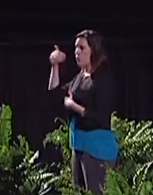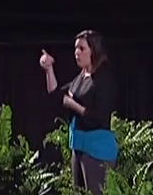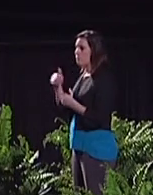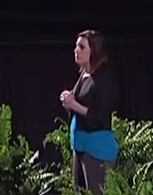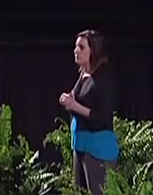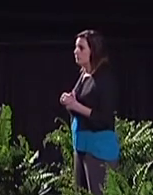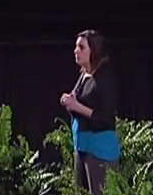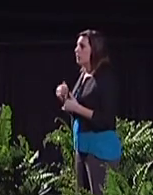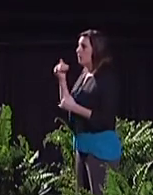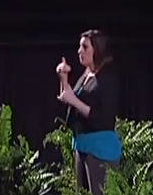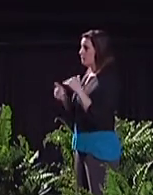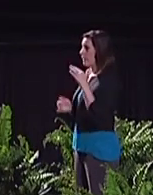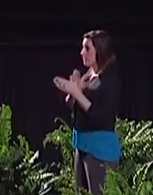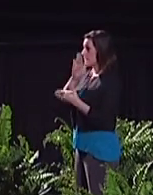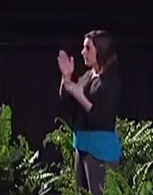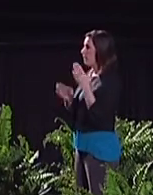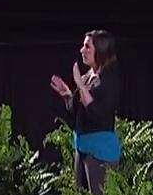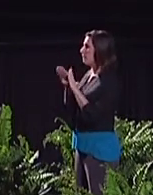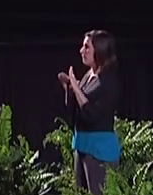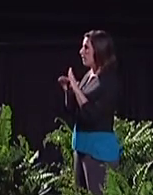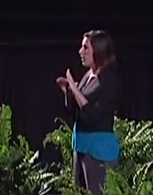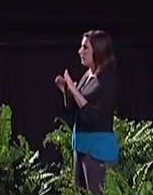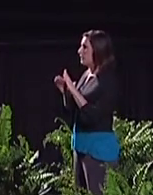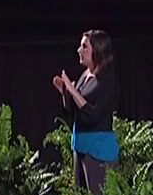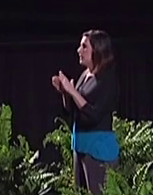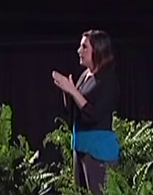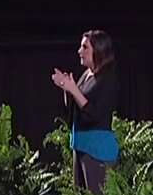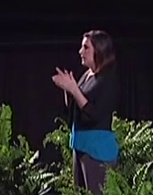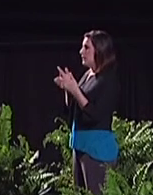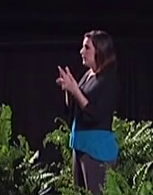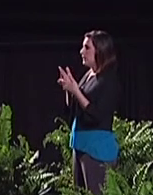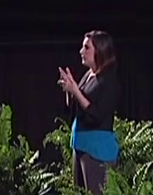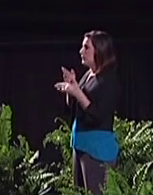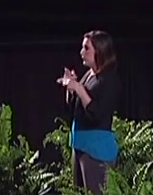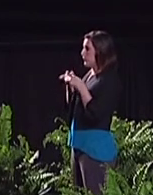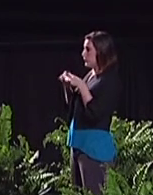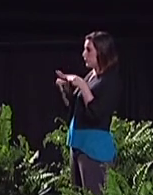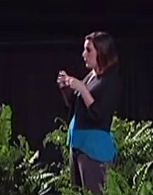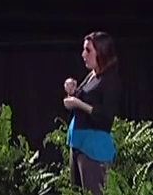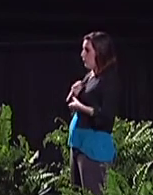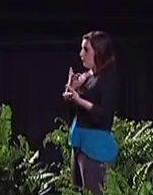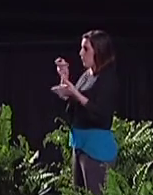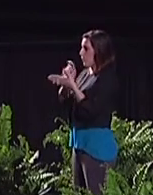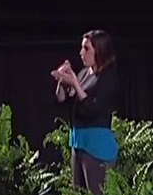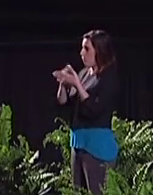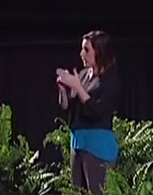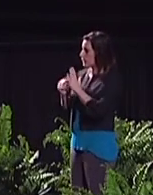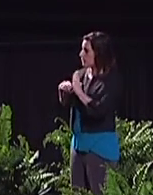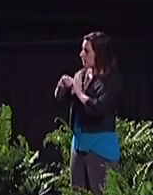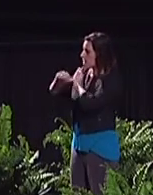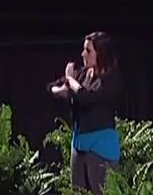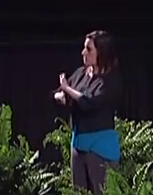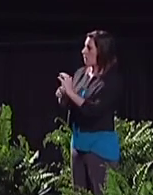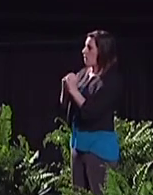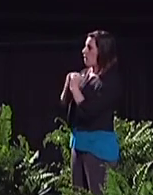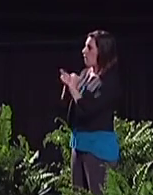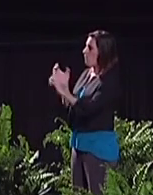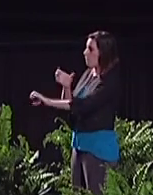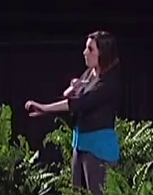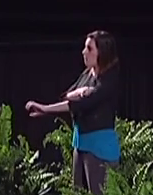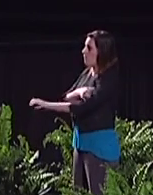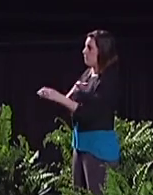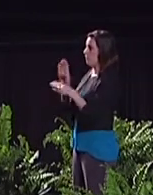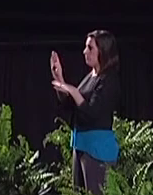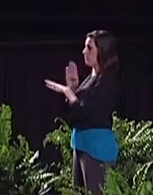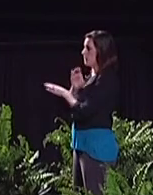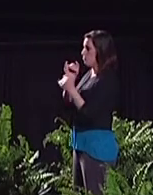last ending video just is a small poem that we wrote just to showcase how powerful this stuff is, and as a business or as an